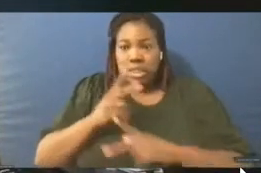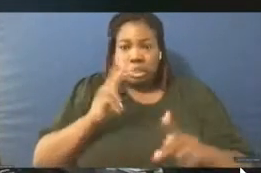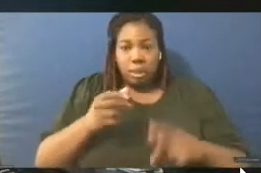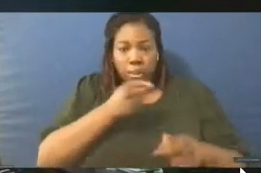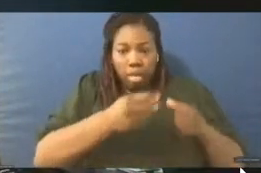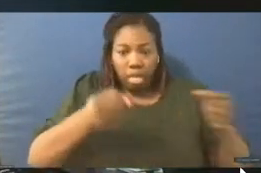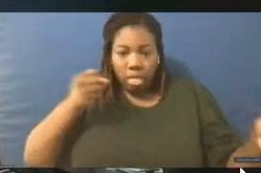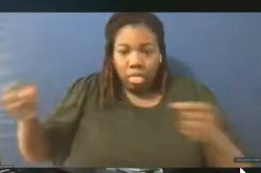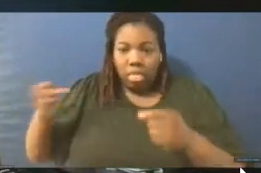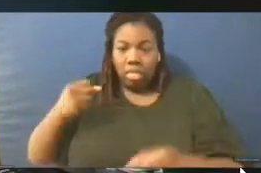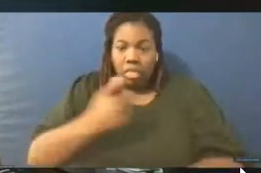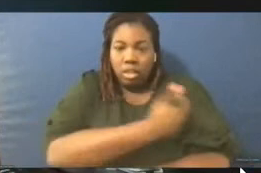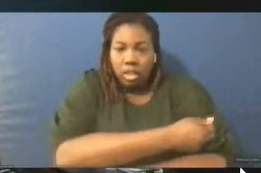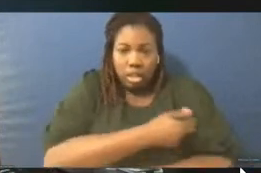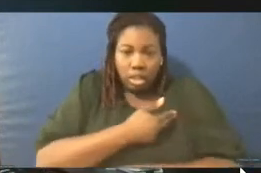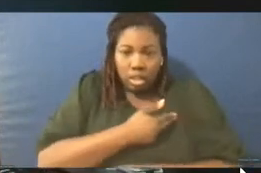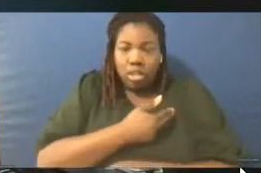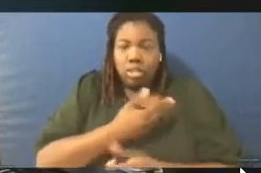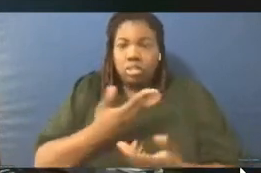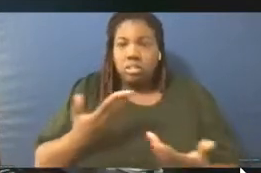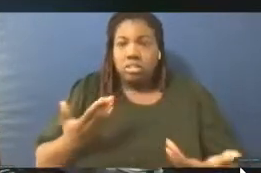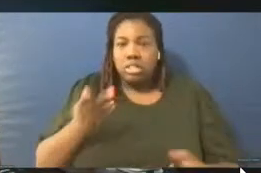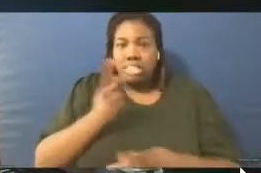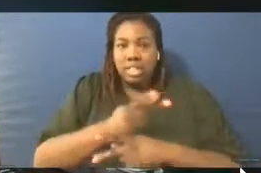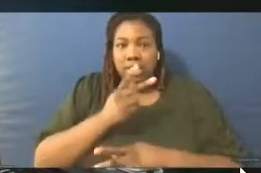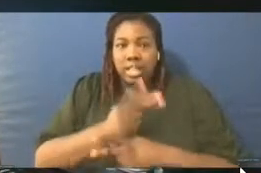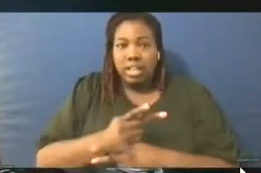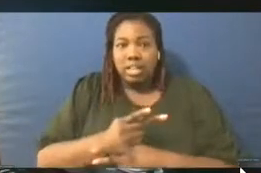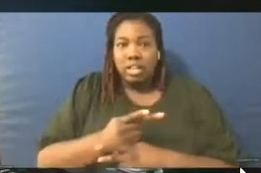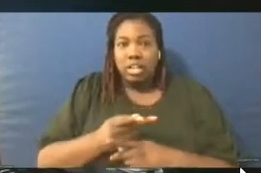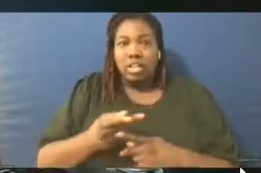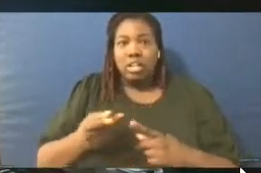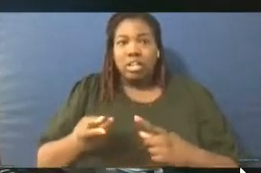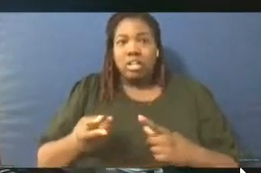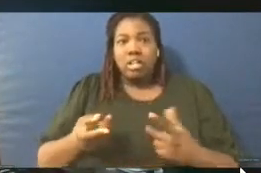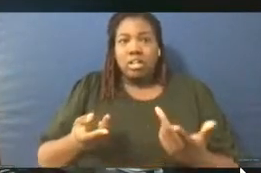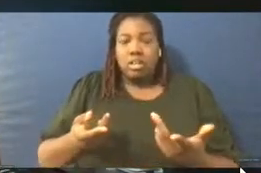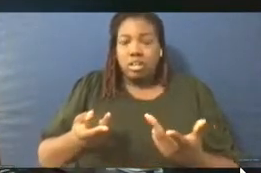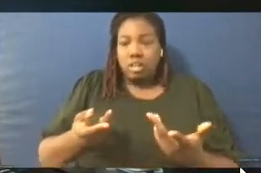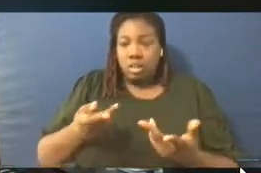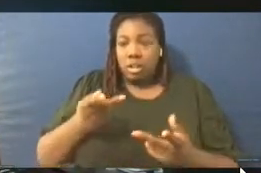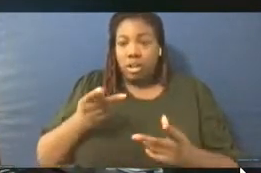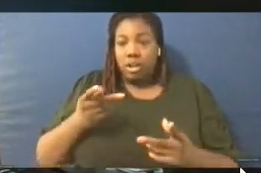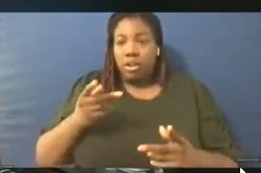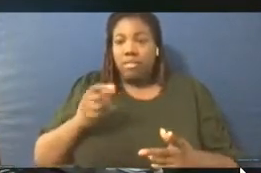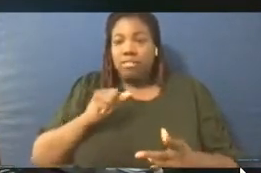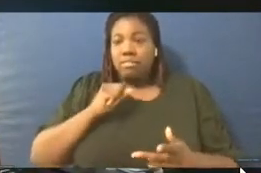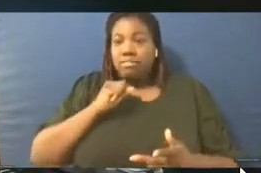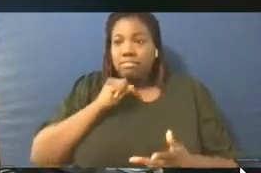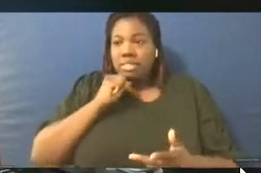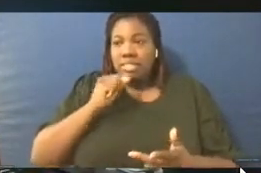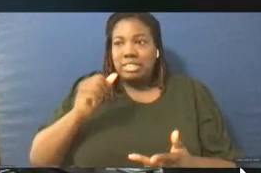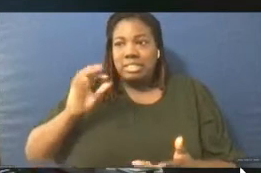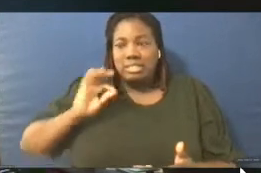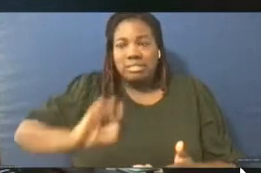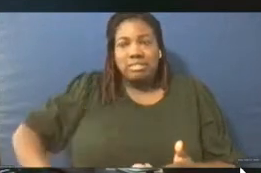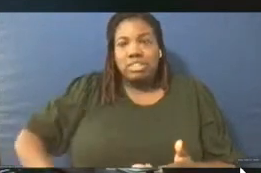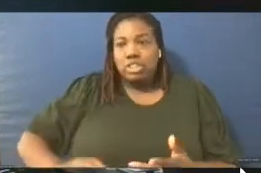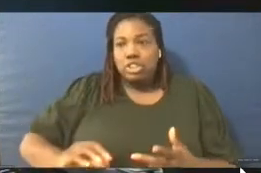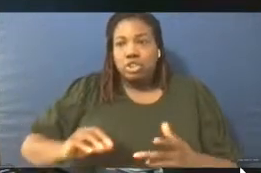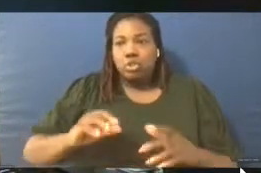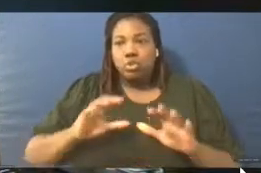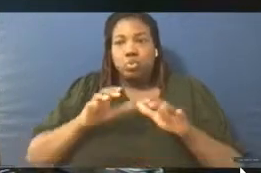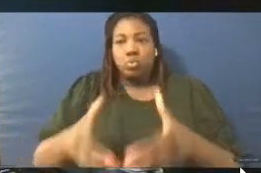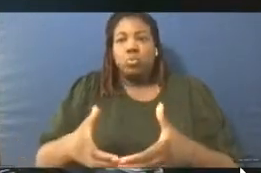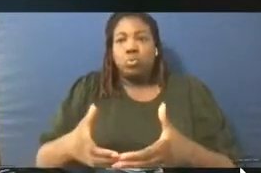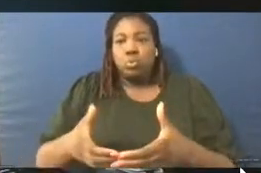hospitalized are taking care of people who are primarily from disadvantaged populations. So by extension, equipping those